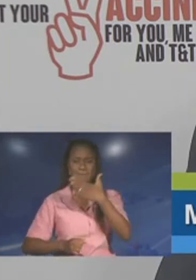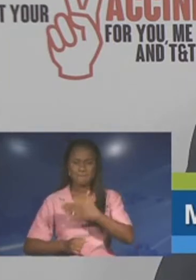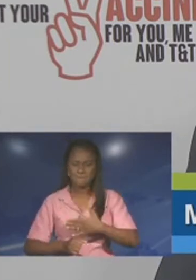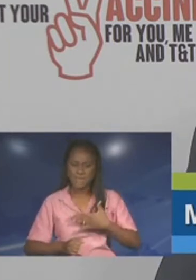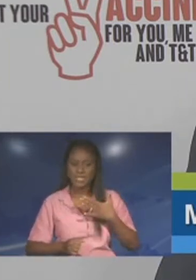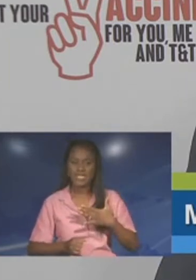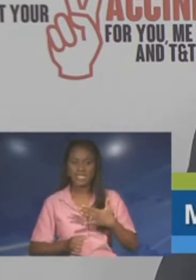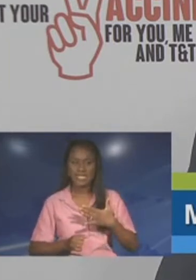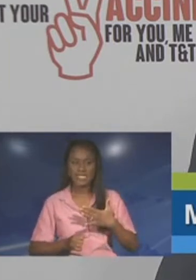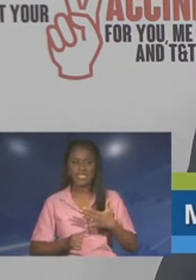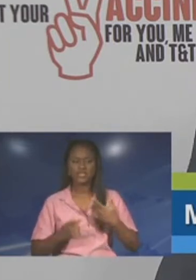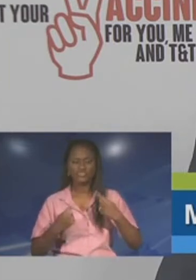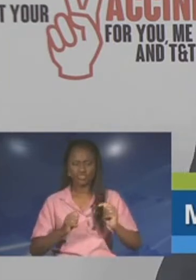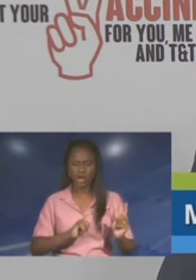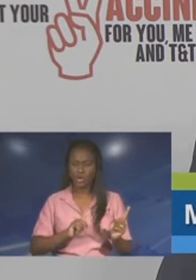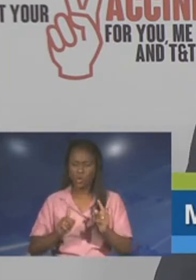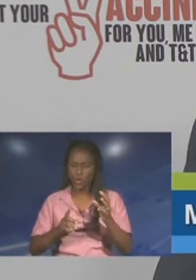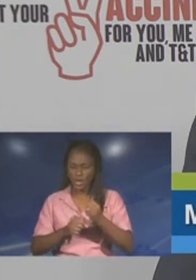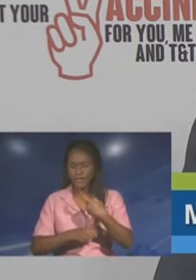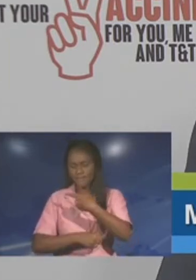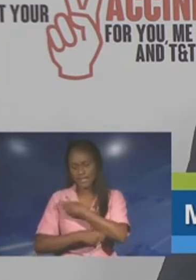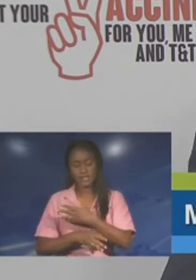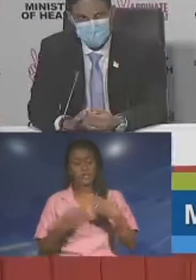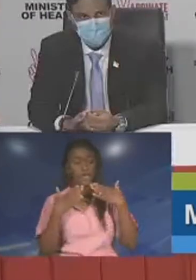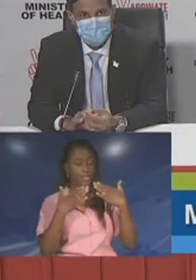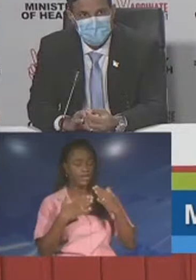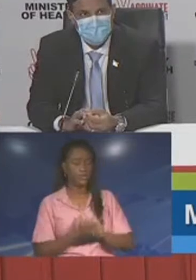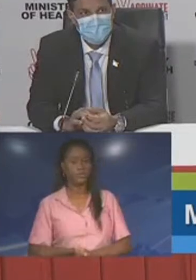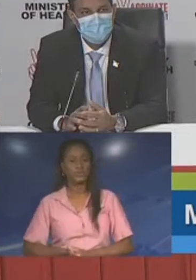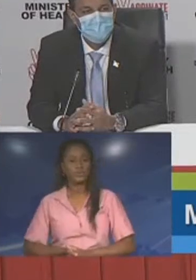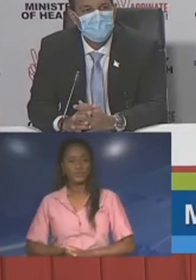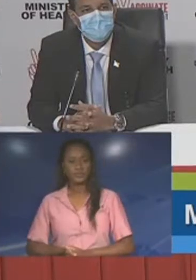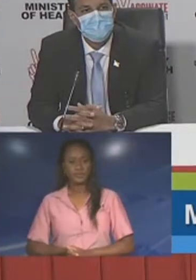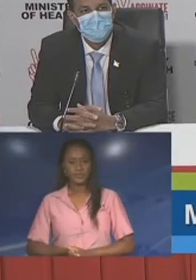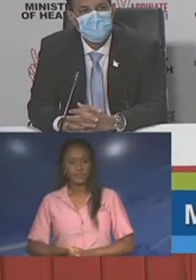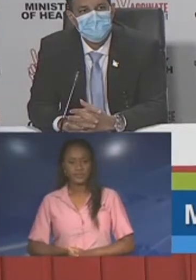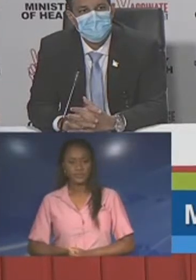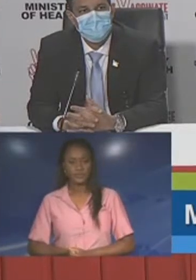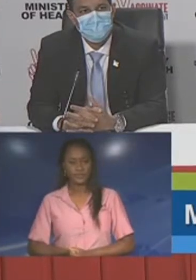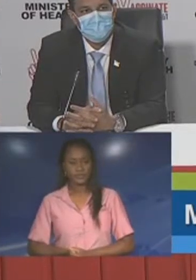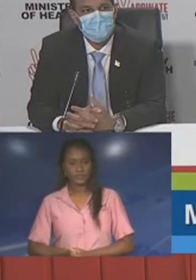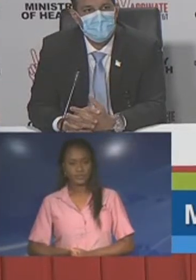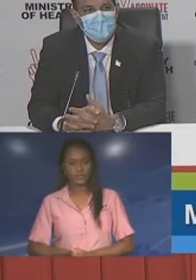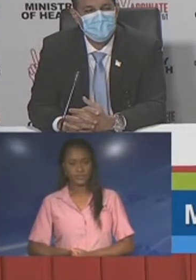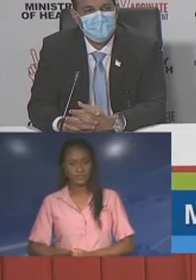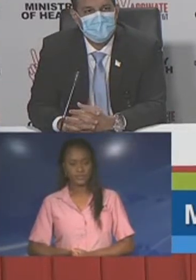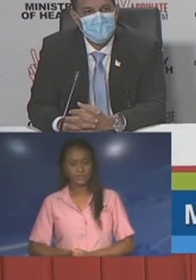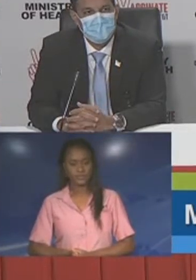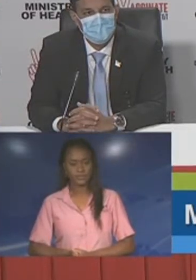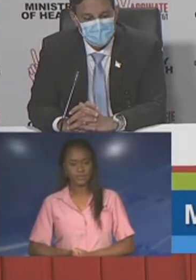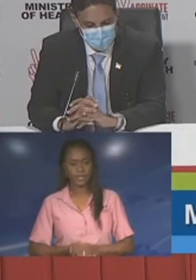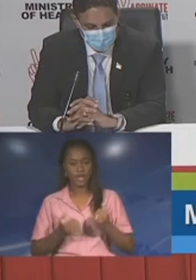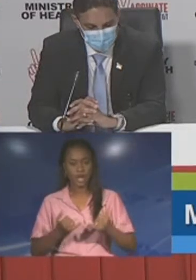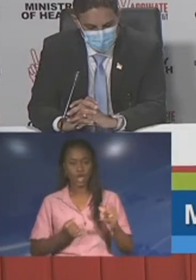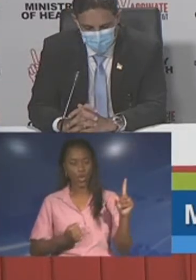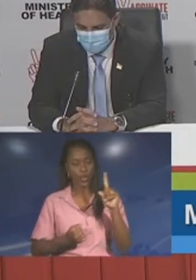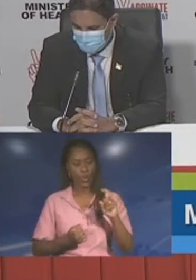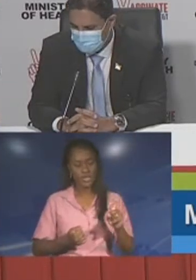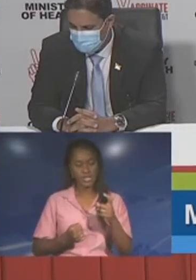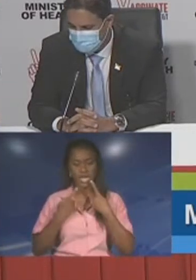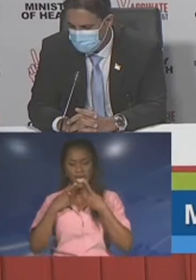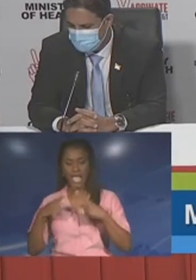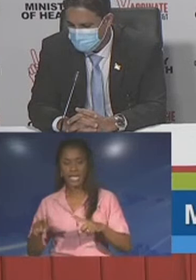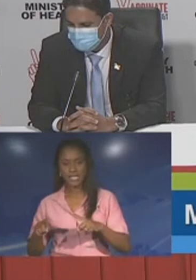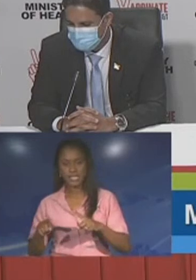commit to being vaccinated. Thank you very much, Al. Thank you very much, Minister. Next up is our question and answer segment.